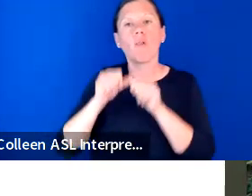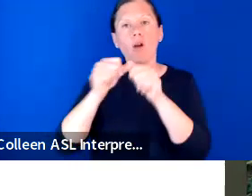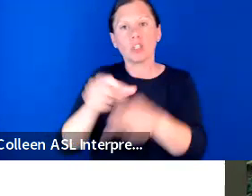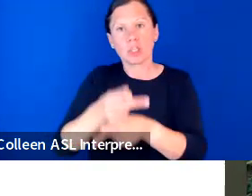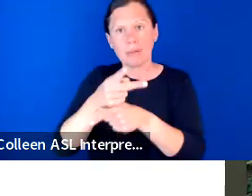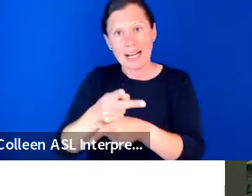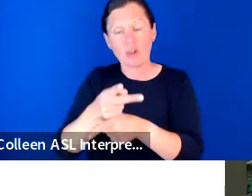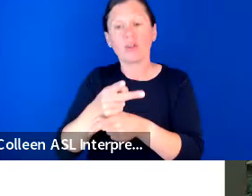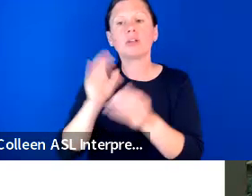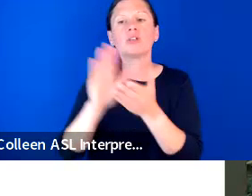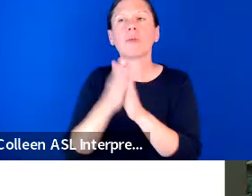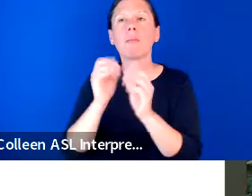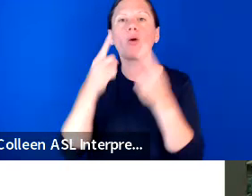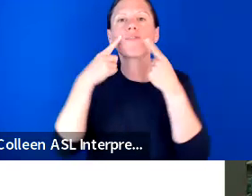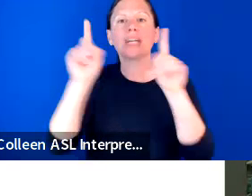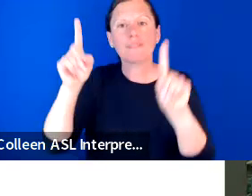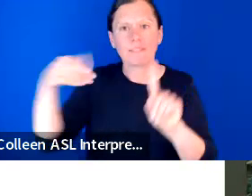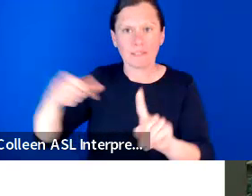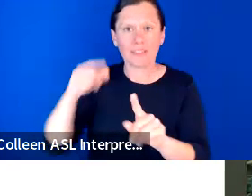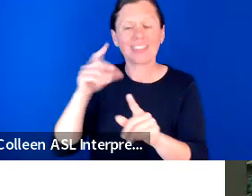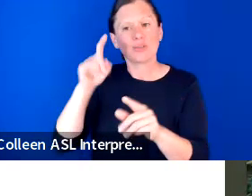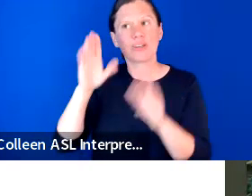at supporting families.